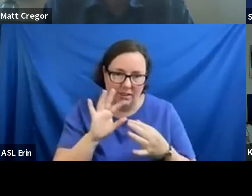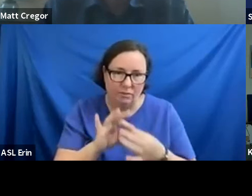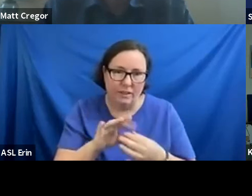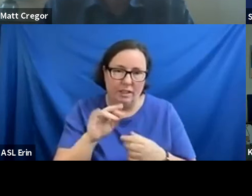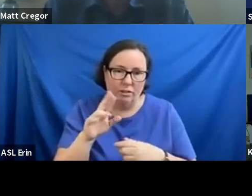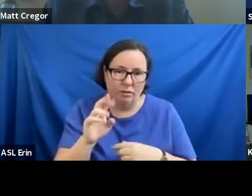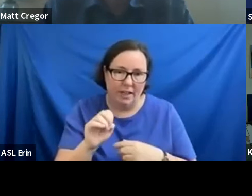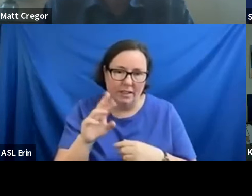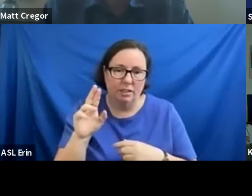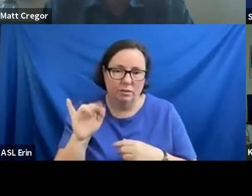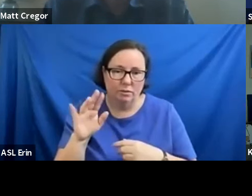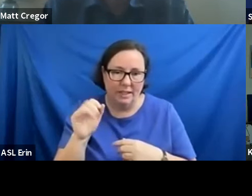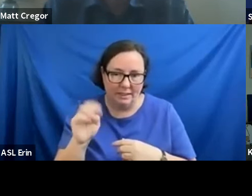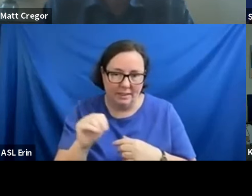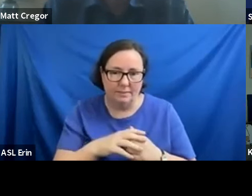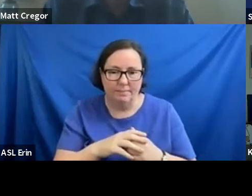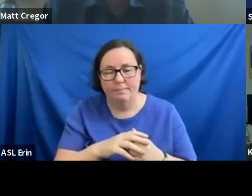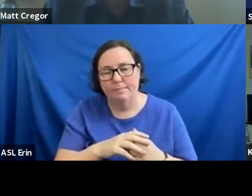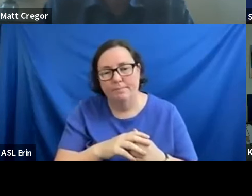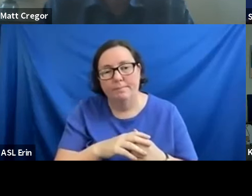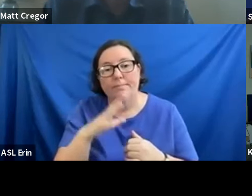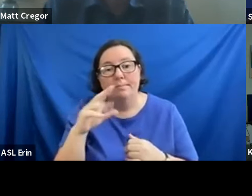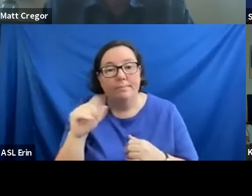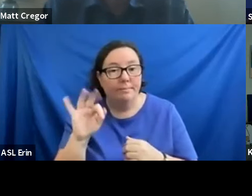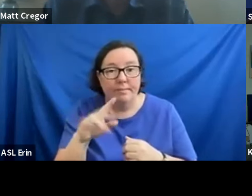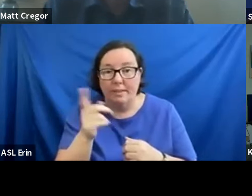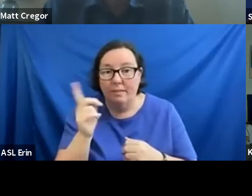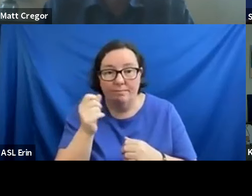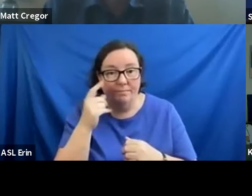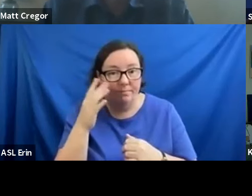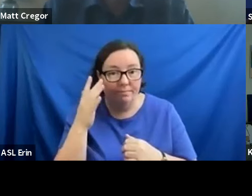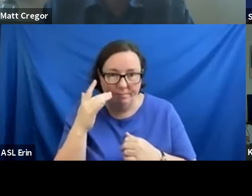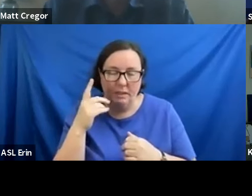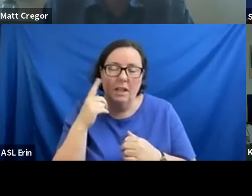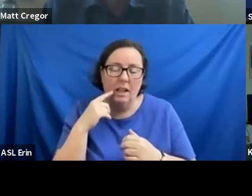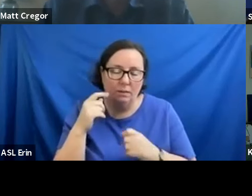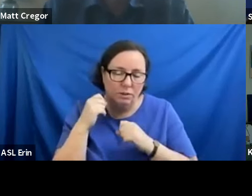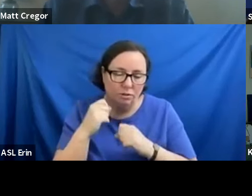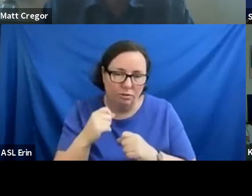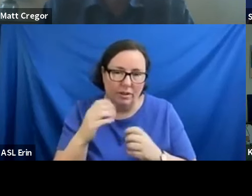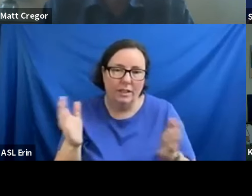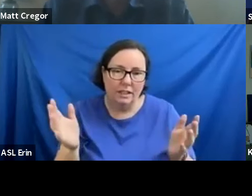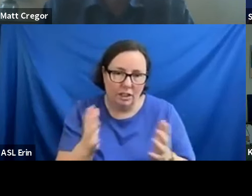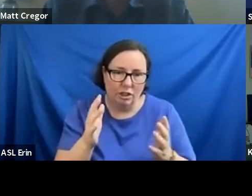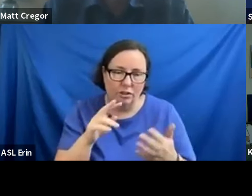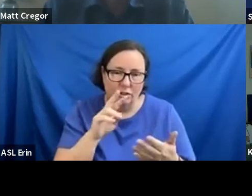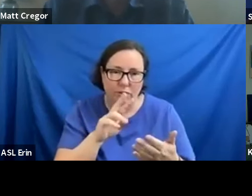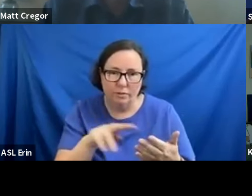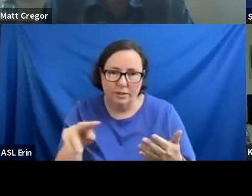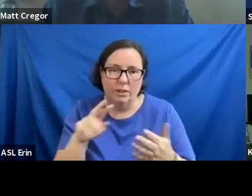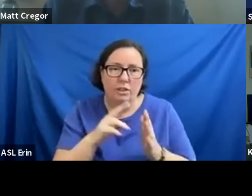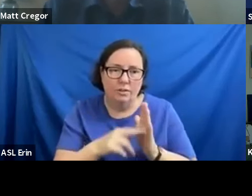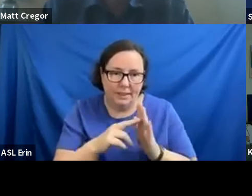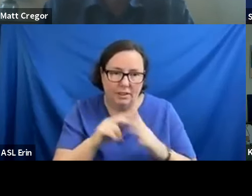everything to do with race and racism. And if you do not understand why, I would strongly encourage you to go and do some research